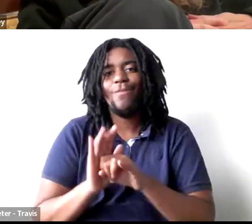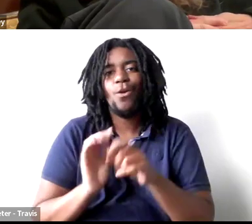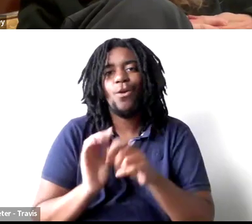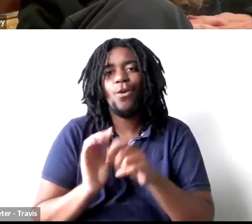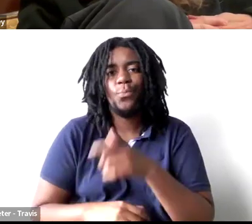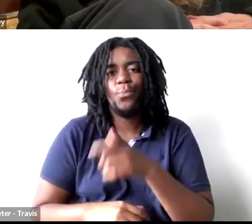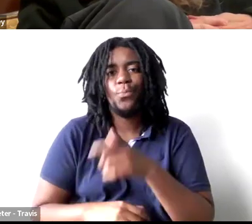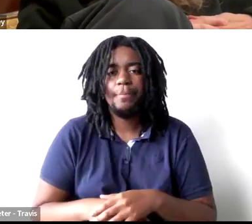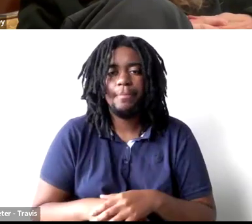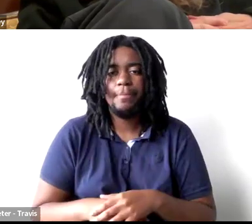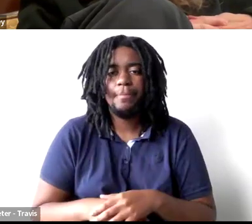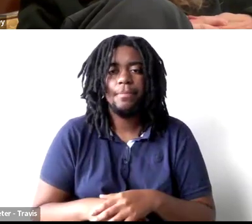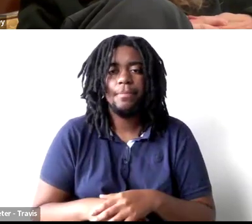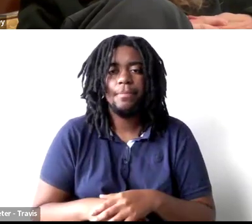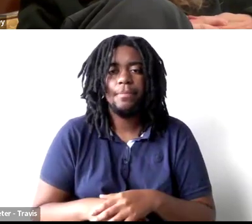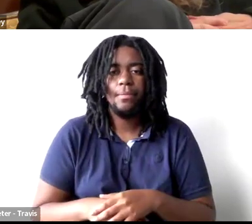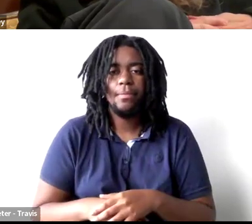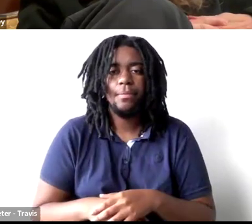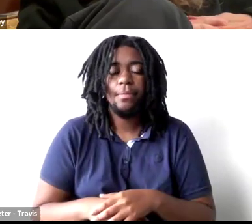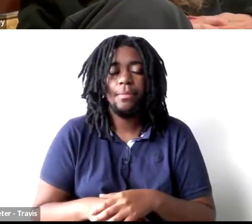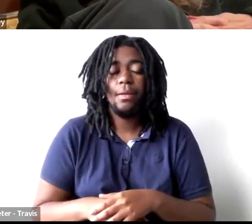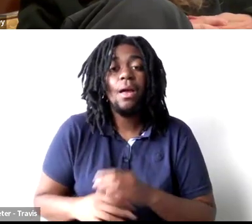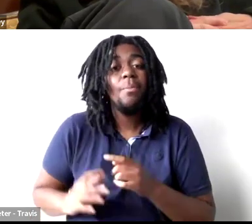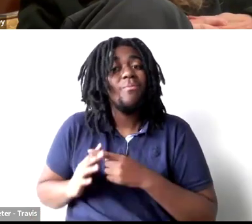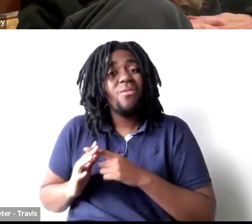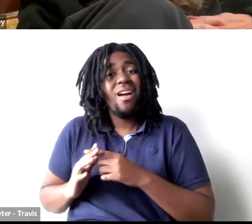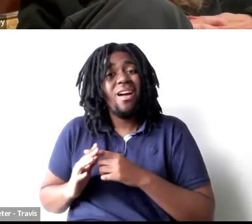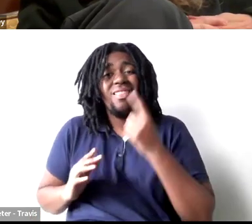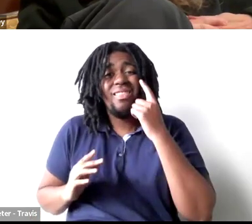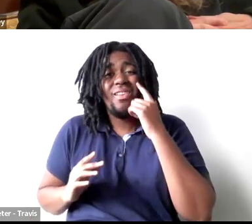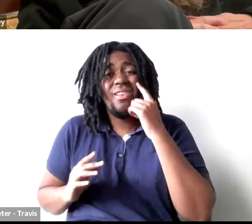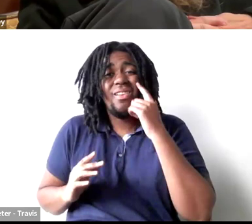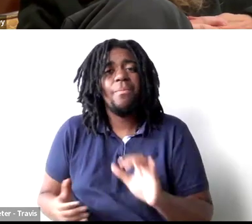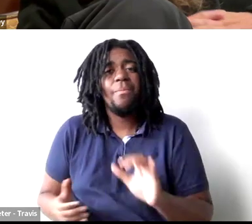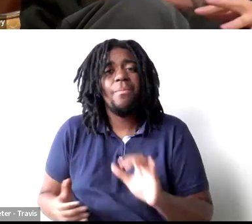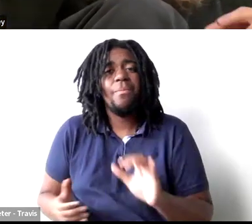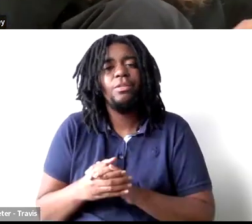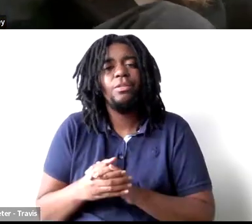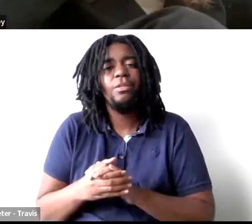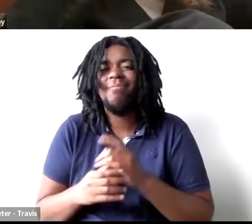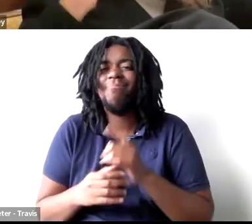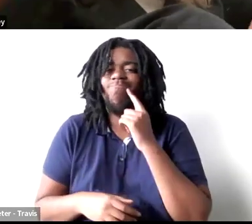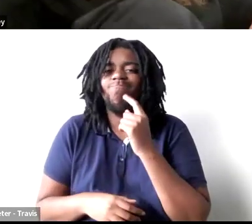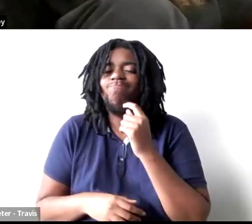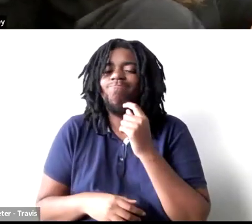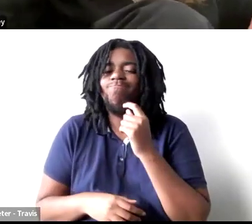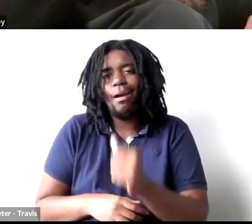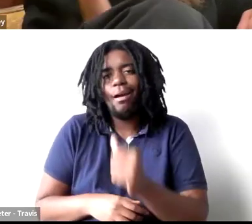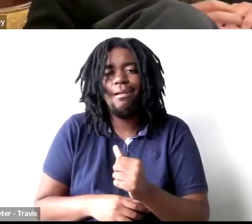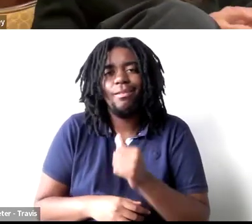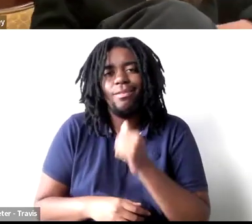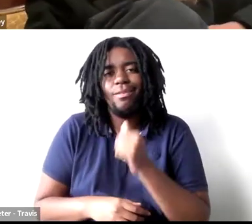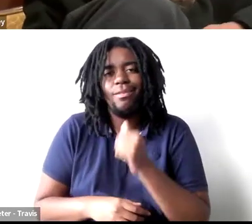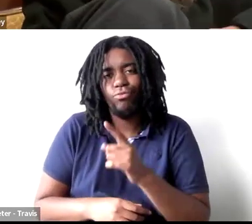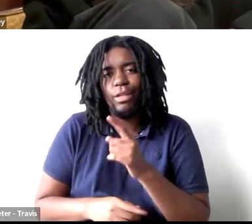I thought initially I had found a marriage for him, but I don't think it's going to play out in the end. Very difficult, and